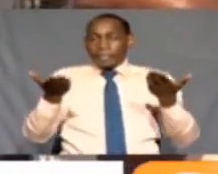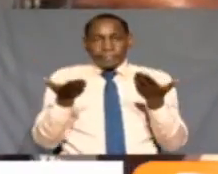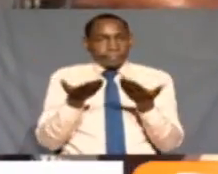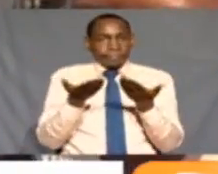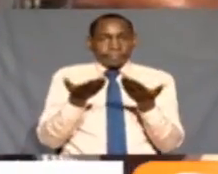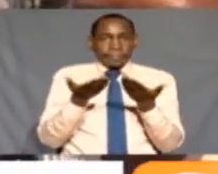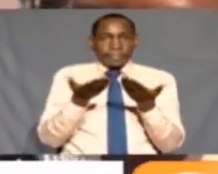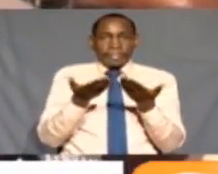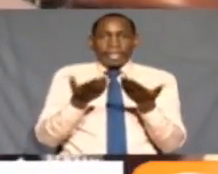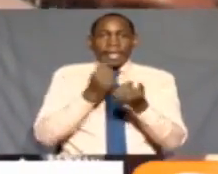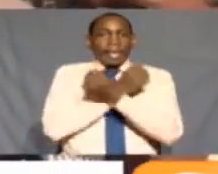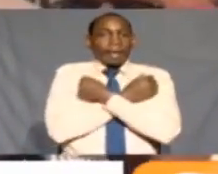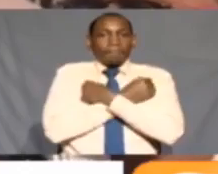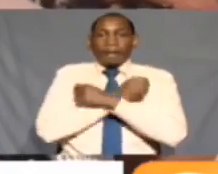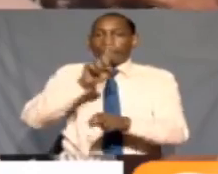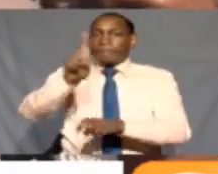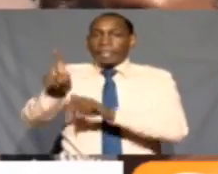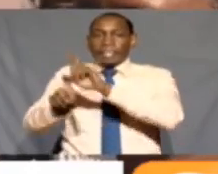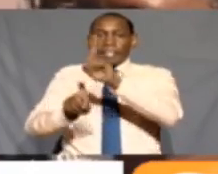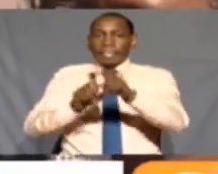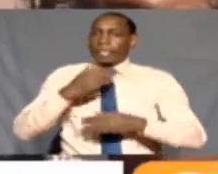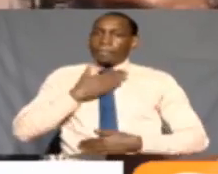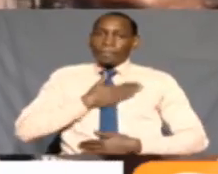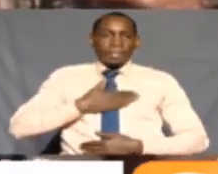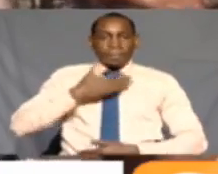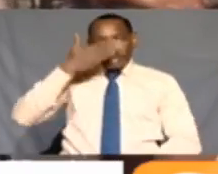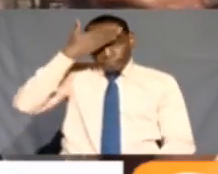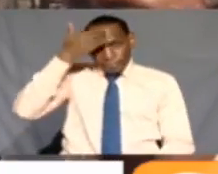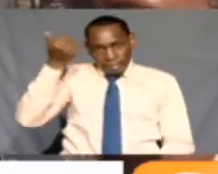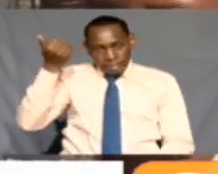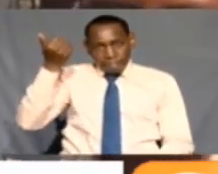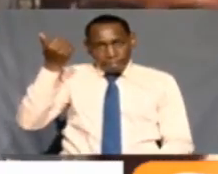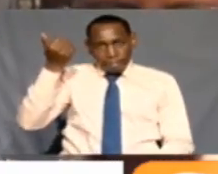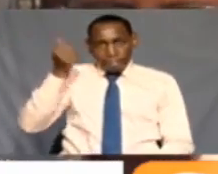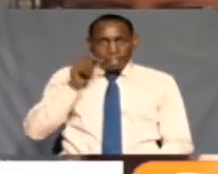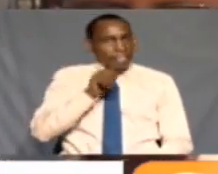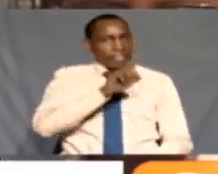love with examinations, please forget about it. This is not an exam.